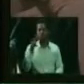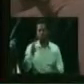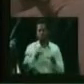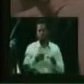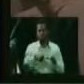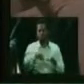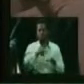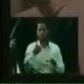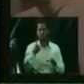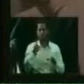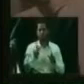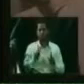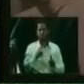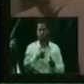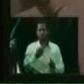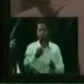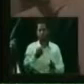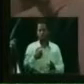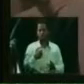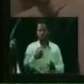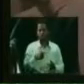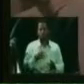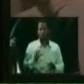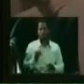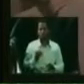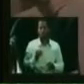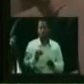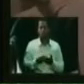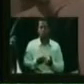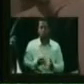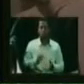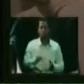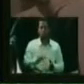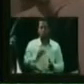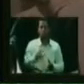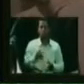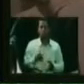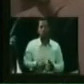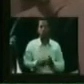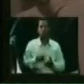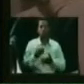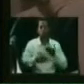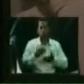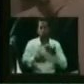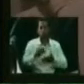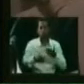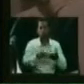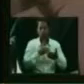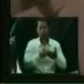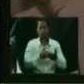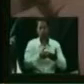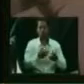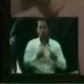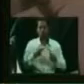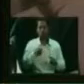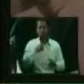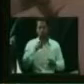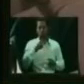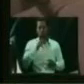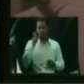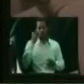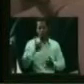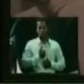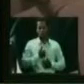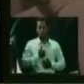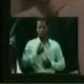may also combine their personal funds to retain an attorney and begin the ouster process, I don't believe that should be up to us. It should already